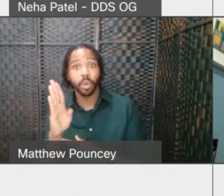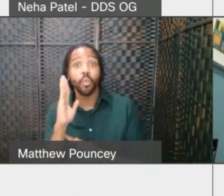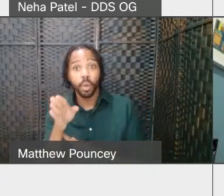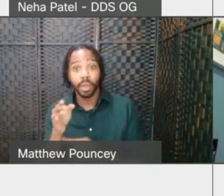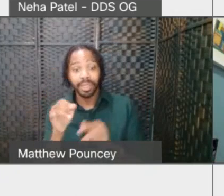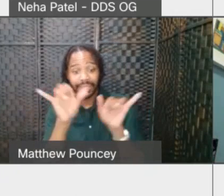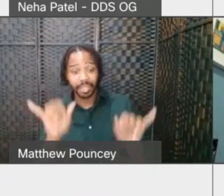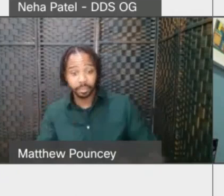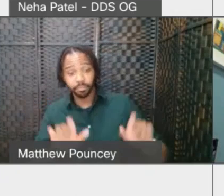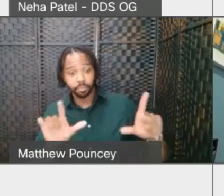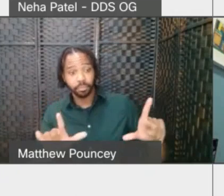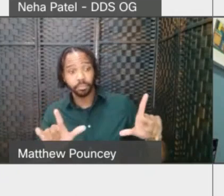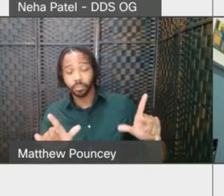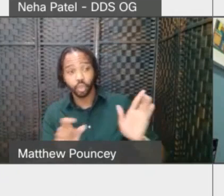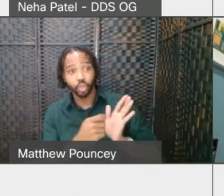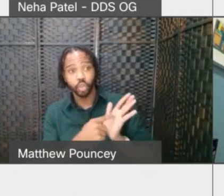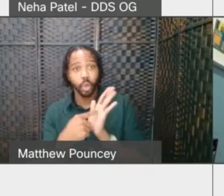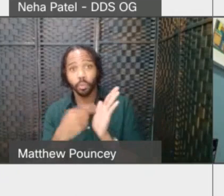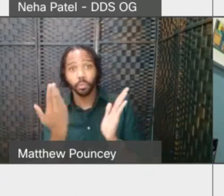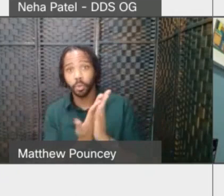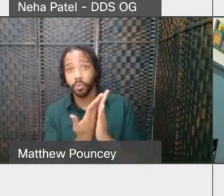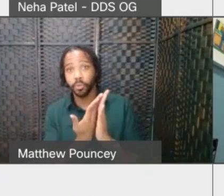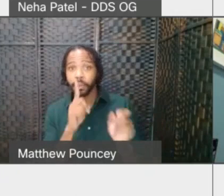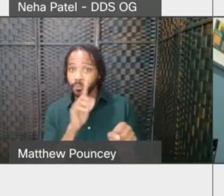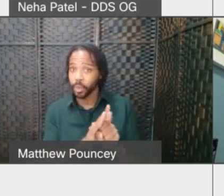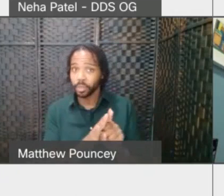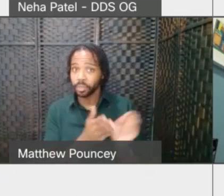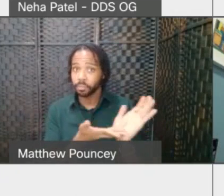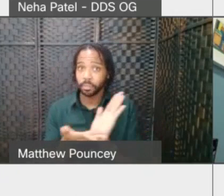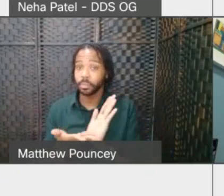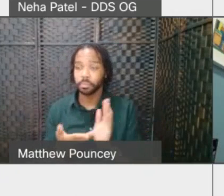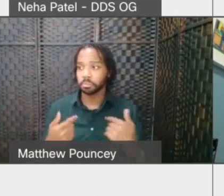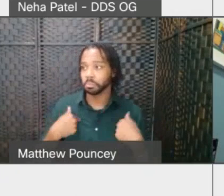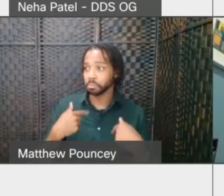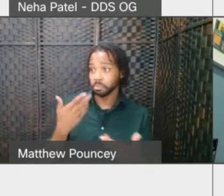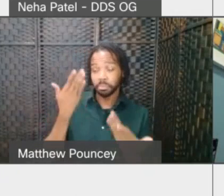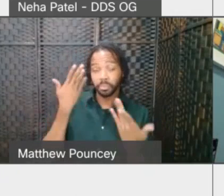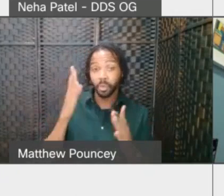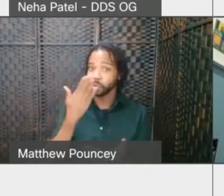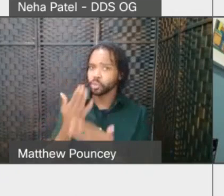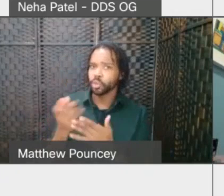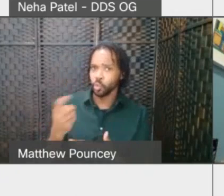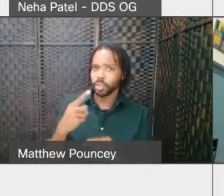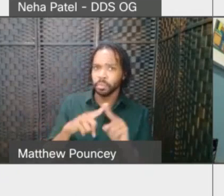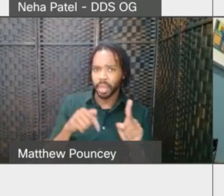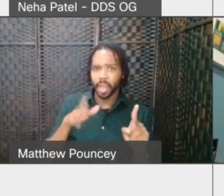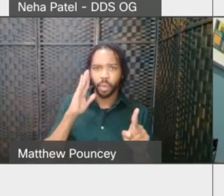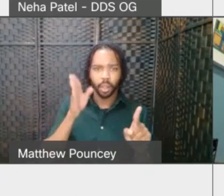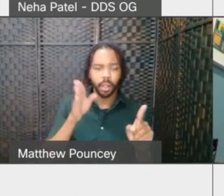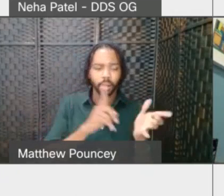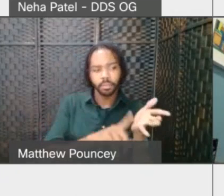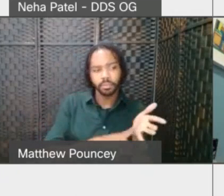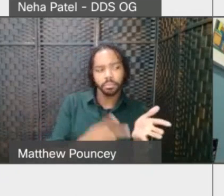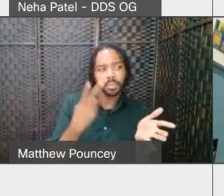confirmation that this was completed? That is a good question, and I have no idea at this time. So that is something that I have to find out